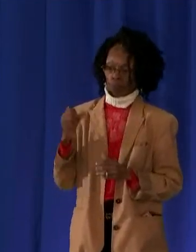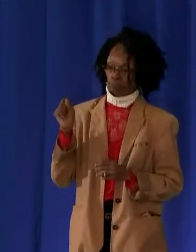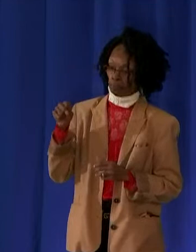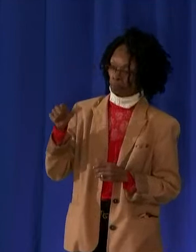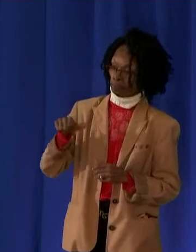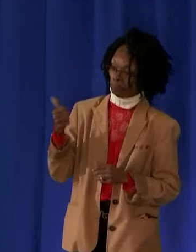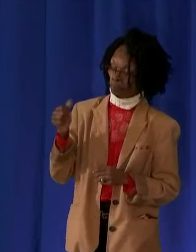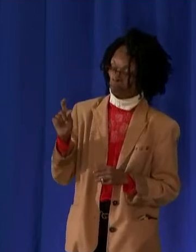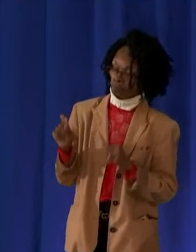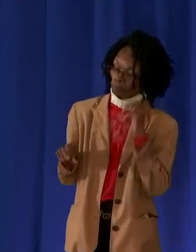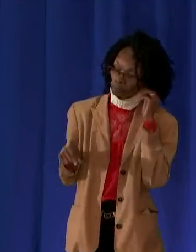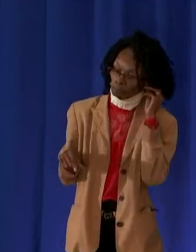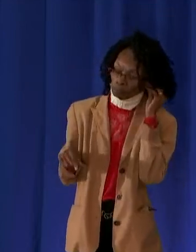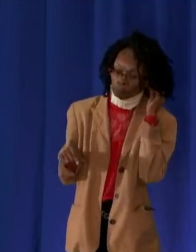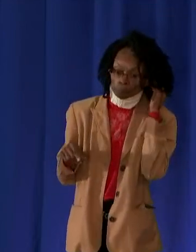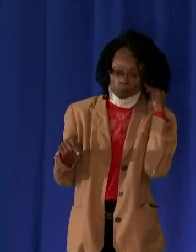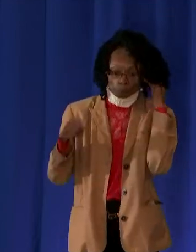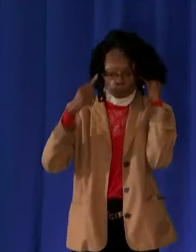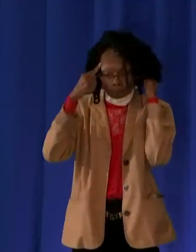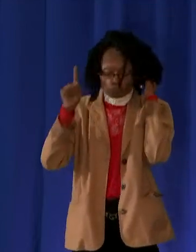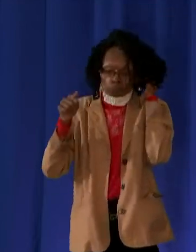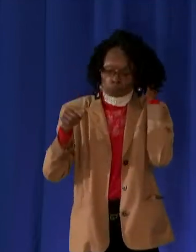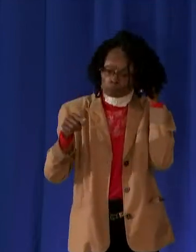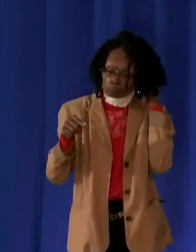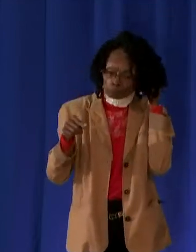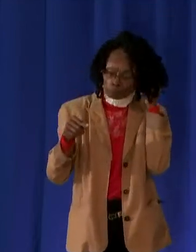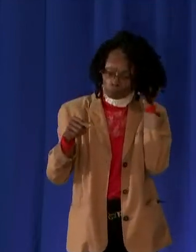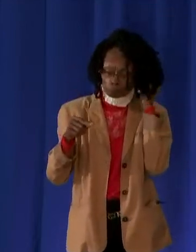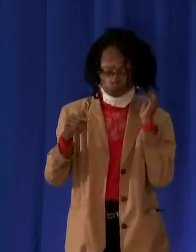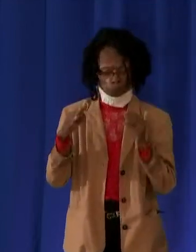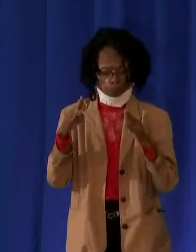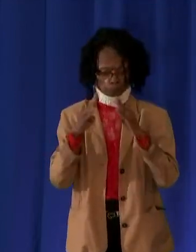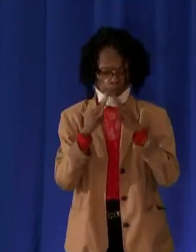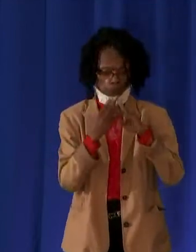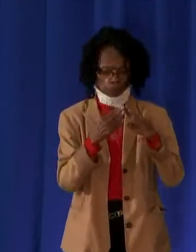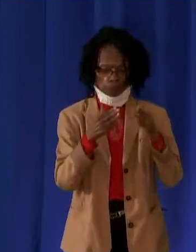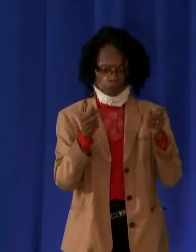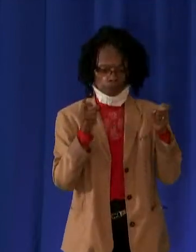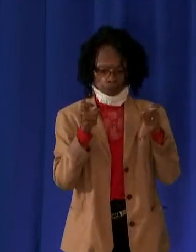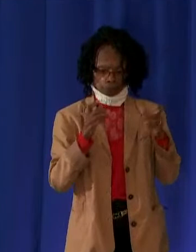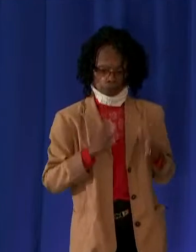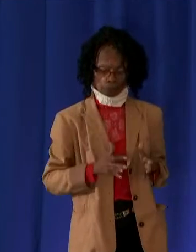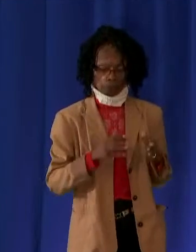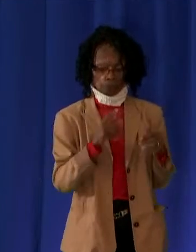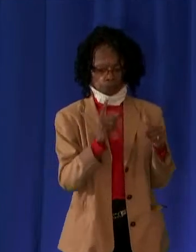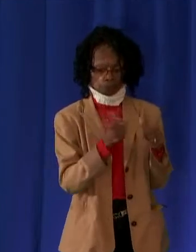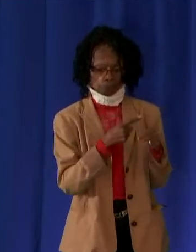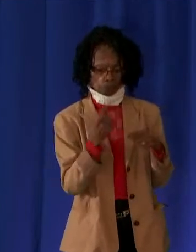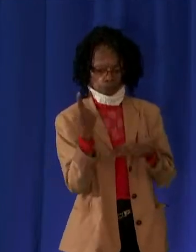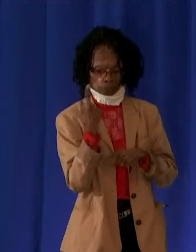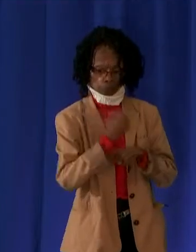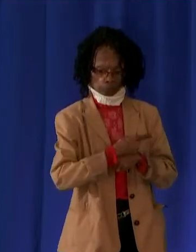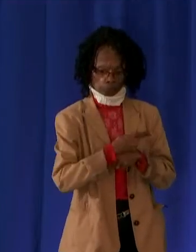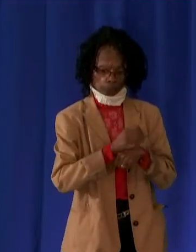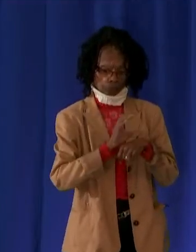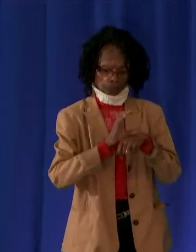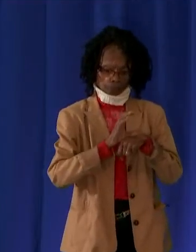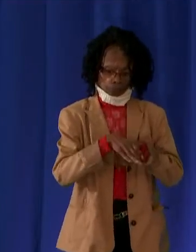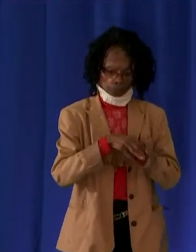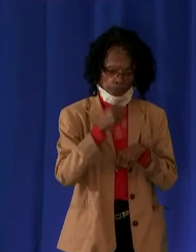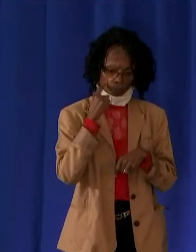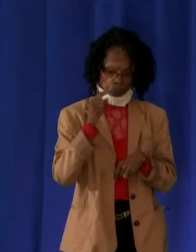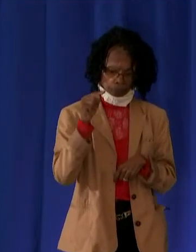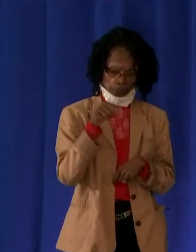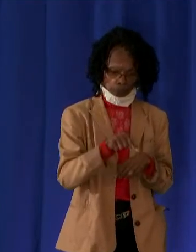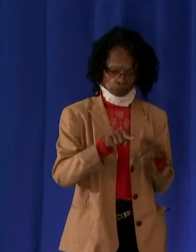Yes. For the city administrator, I understand the first day of enforcement for the government